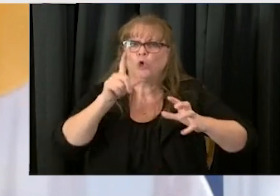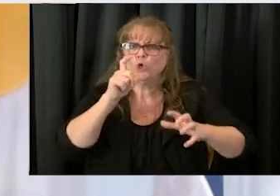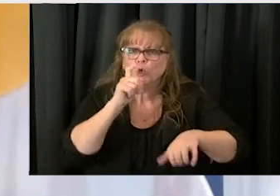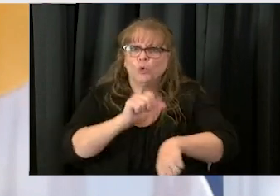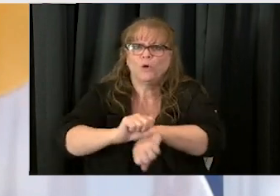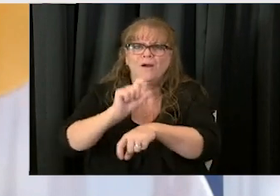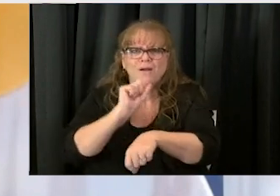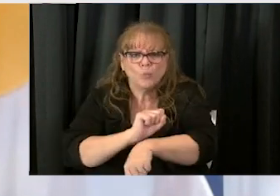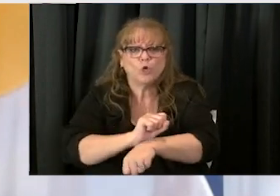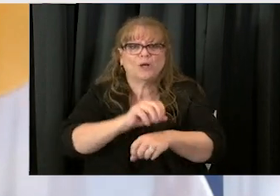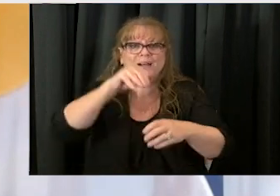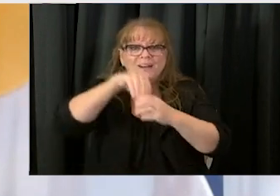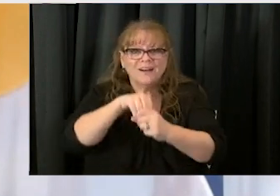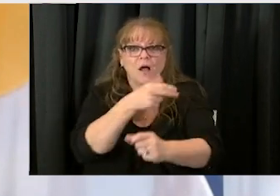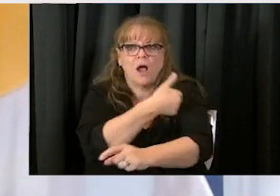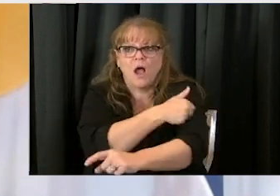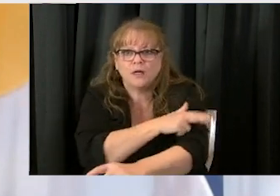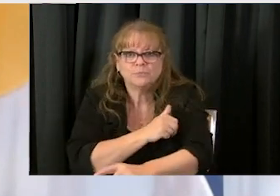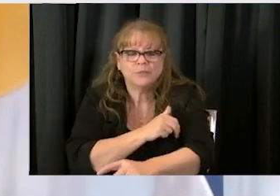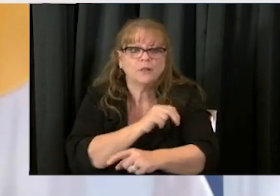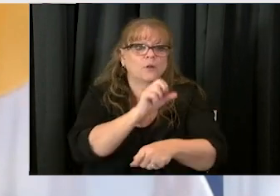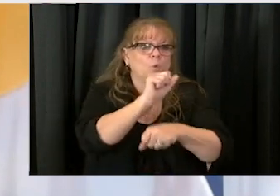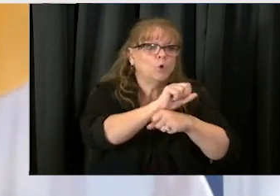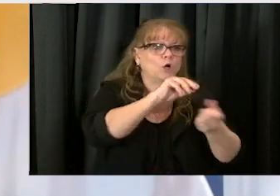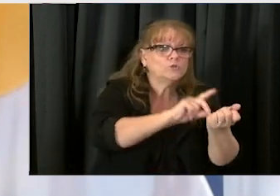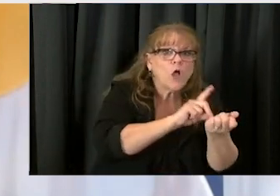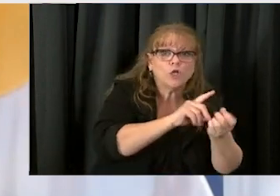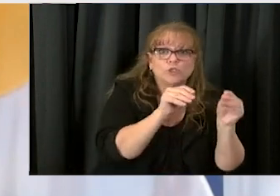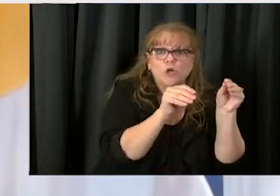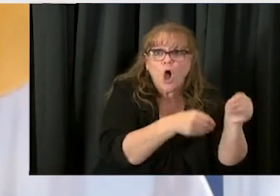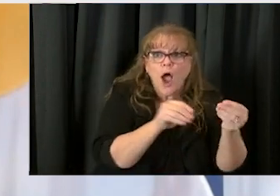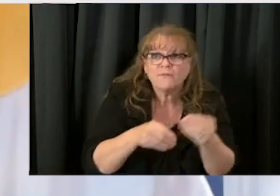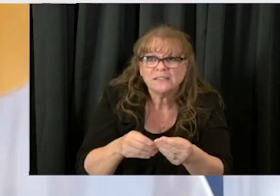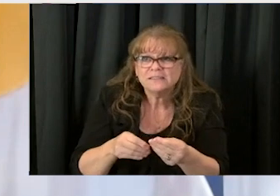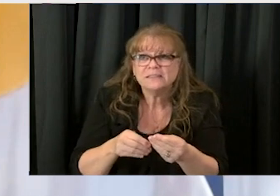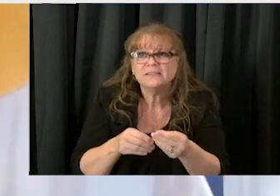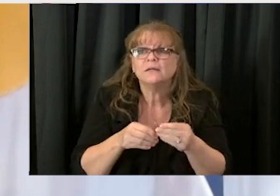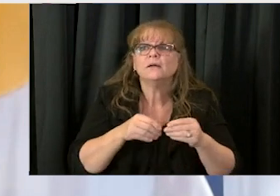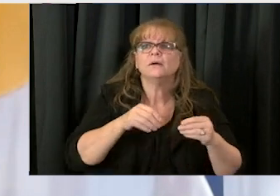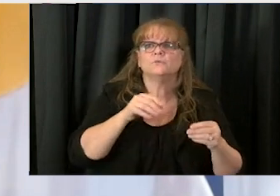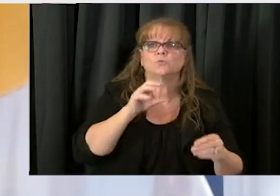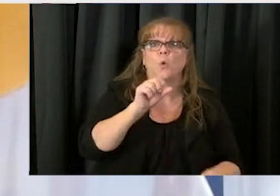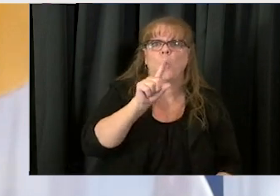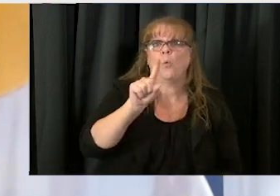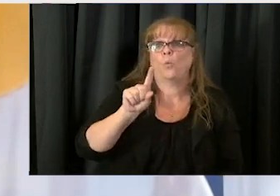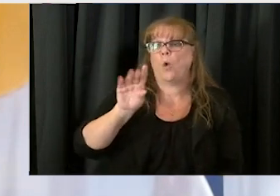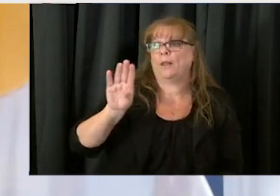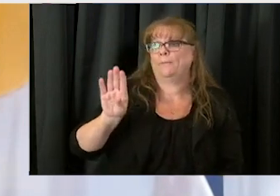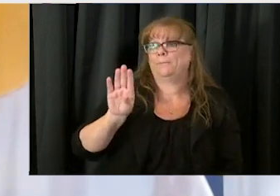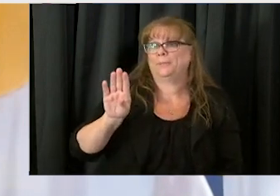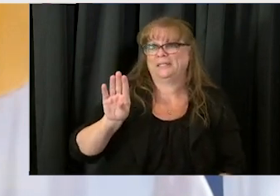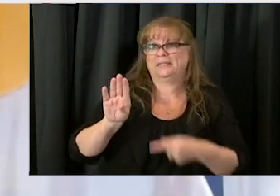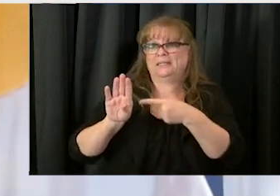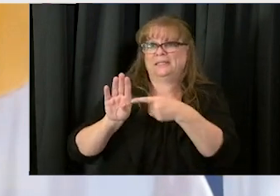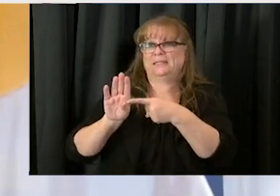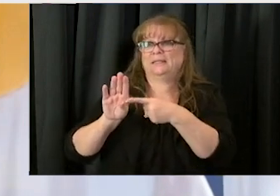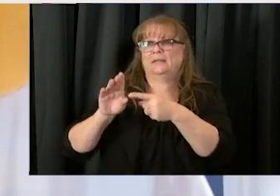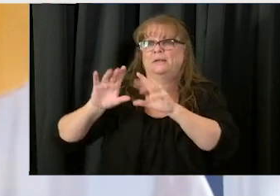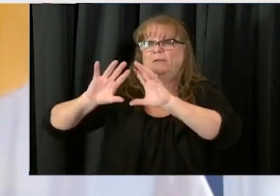all of our medical staff has been vaccinated. What next? We're ready to go. And therefore, they're working on the 70 and